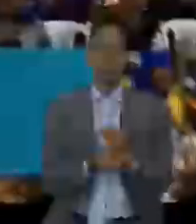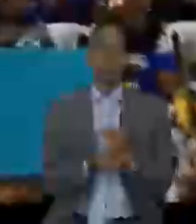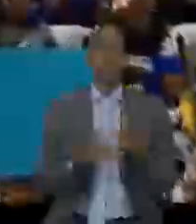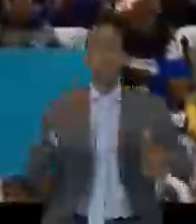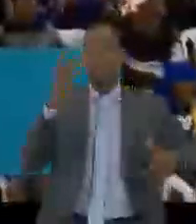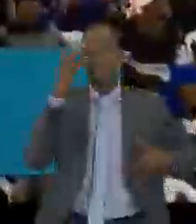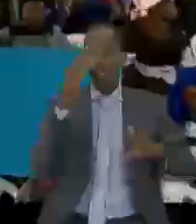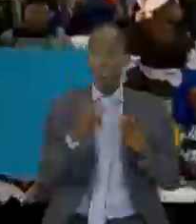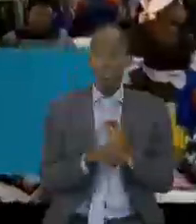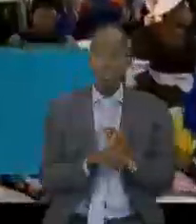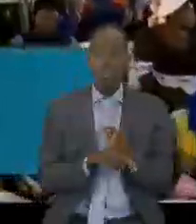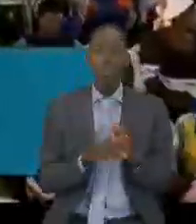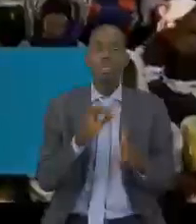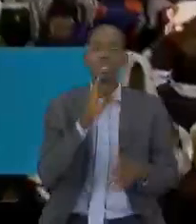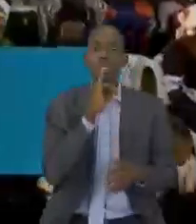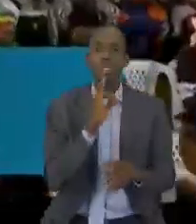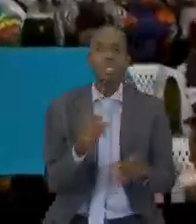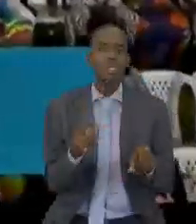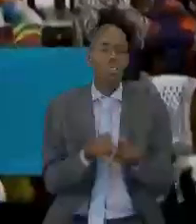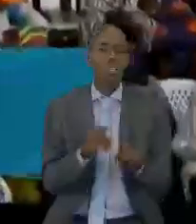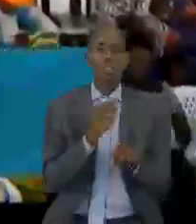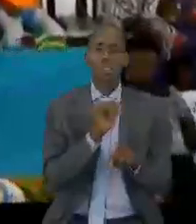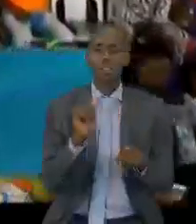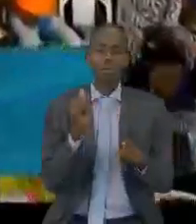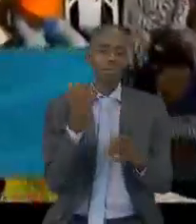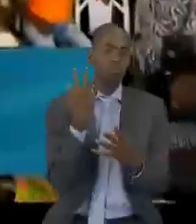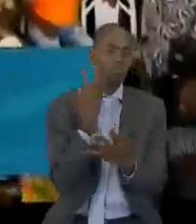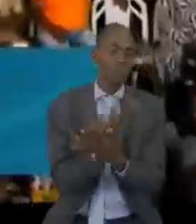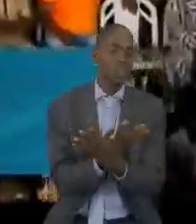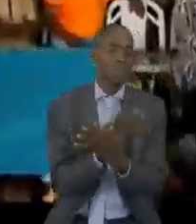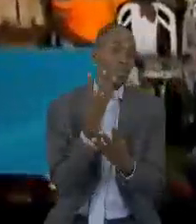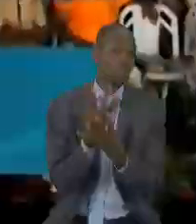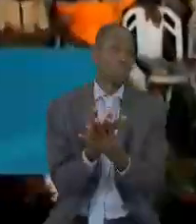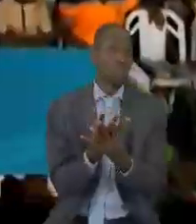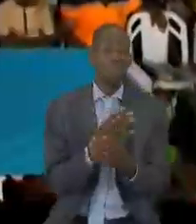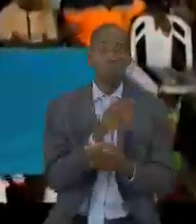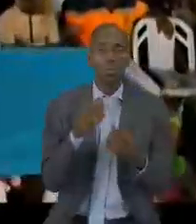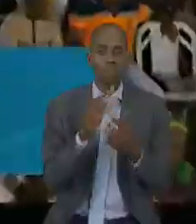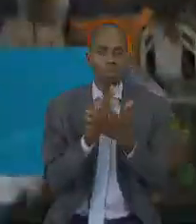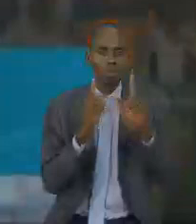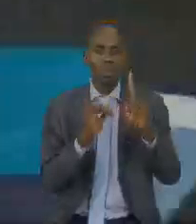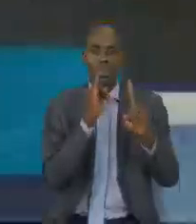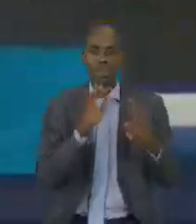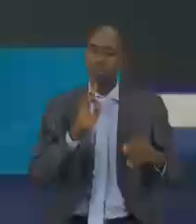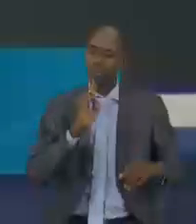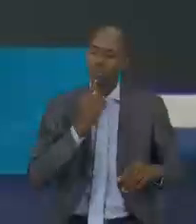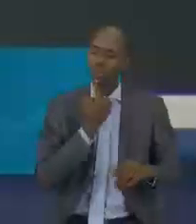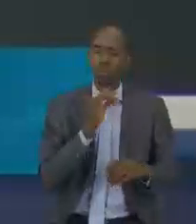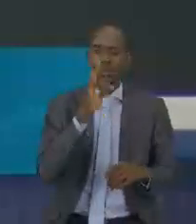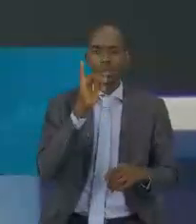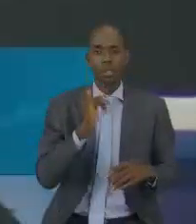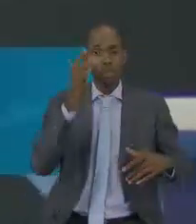Sickness is like imprisonment. If the person is sick, really sick,